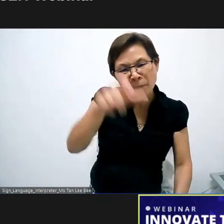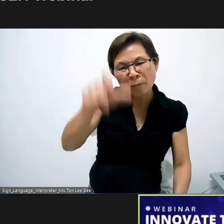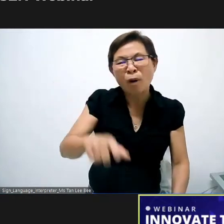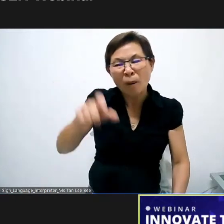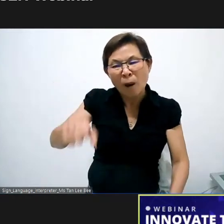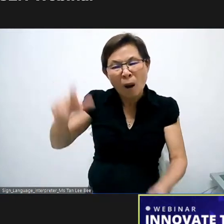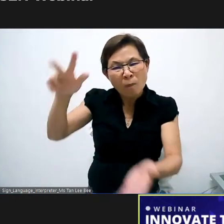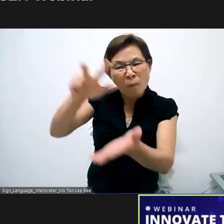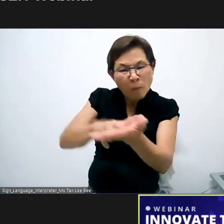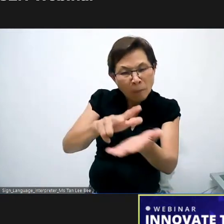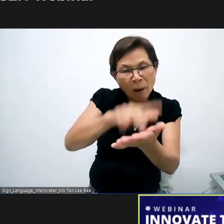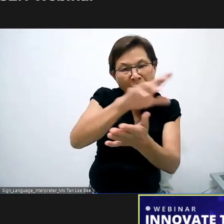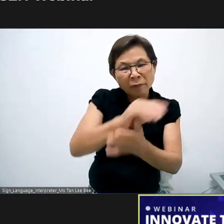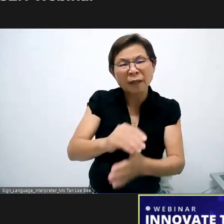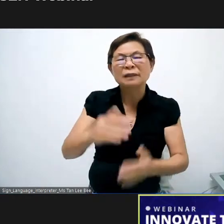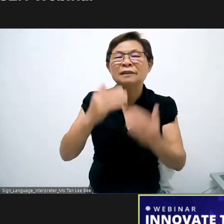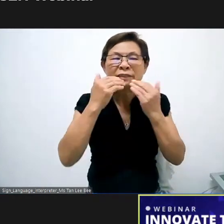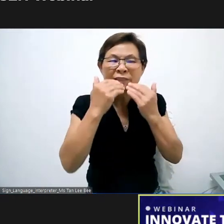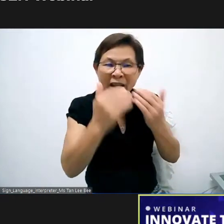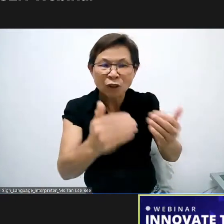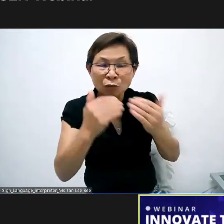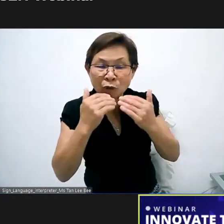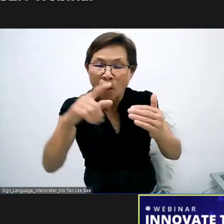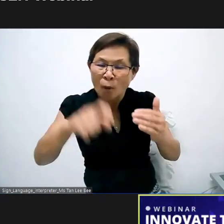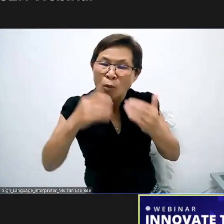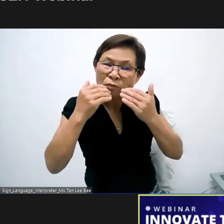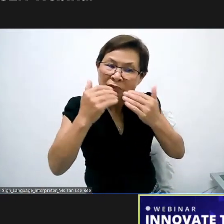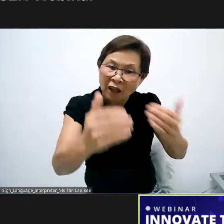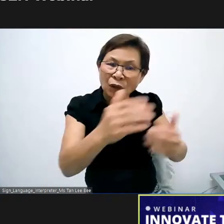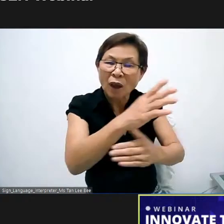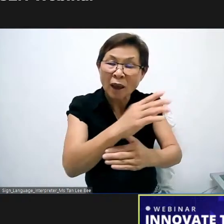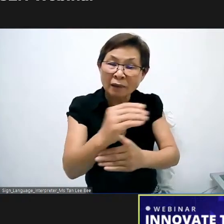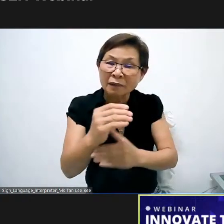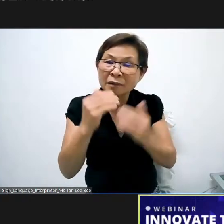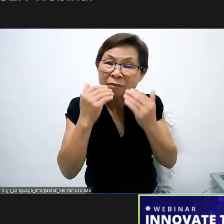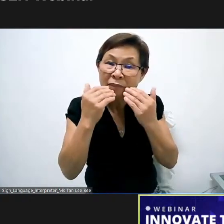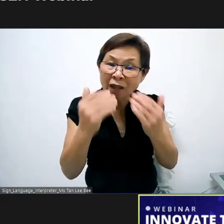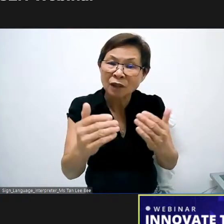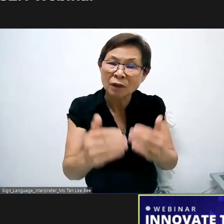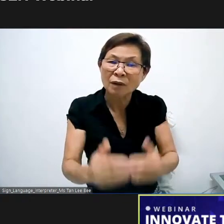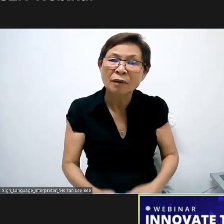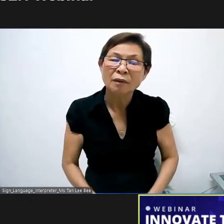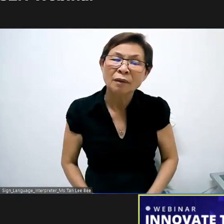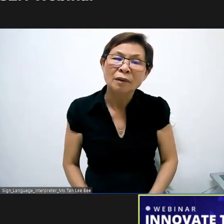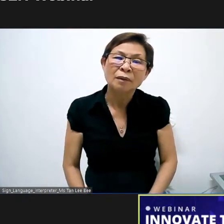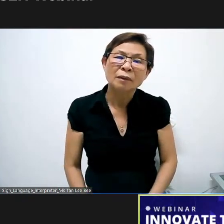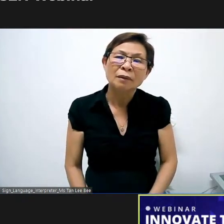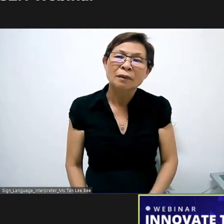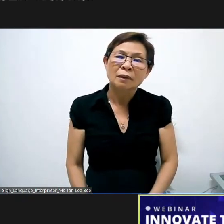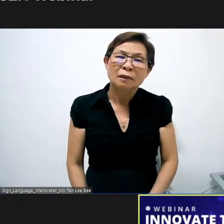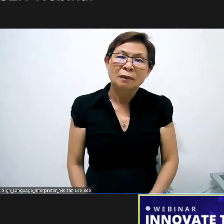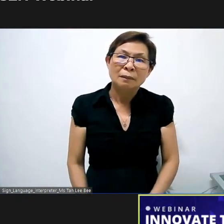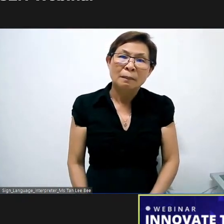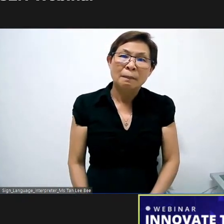recognized. They need to be appreciated. They need to be some things that